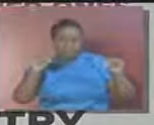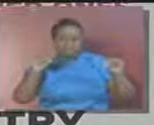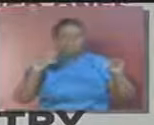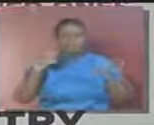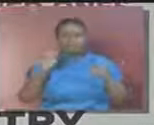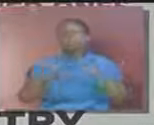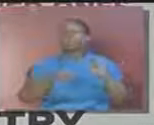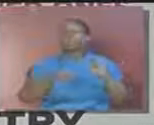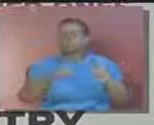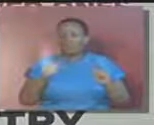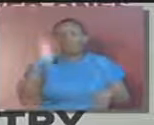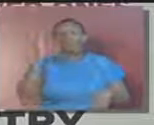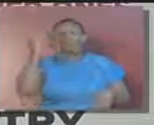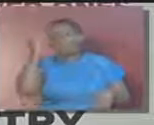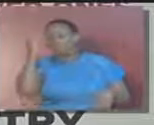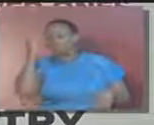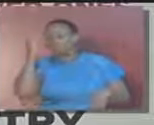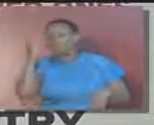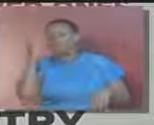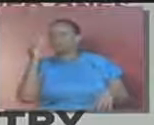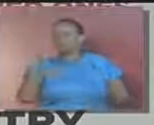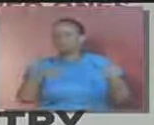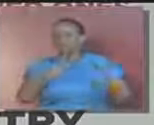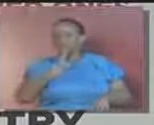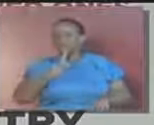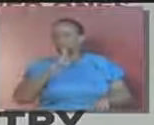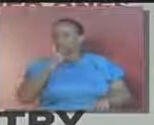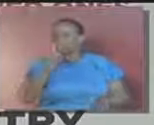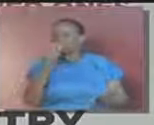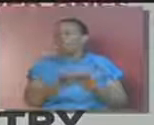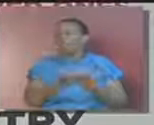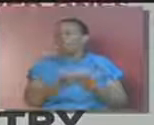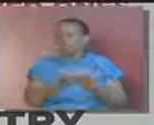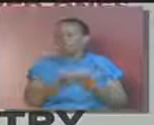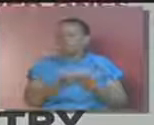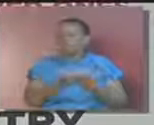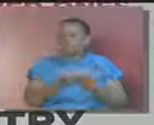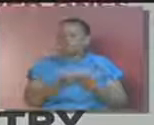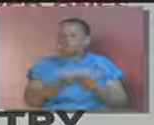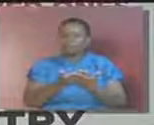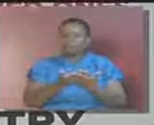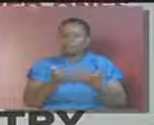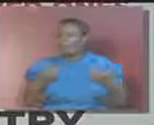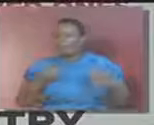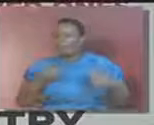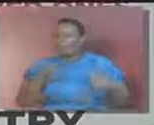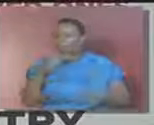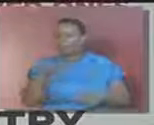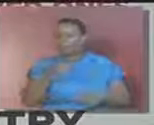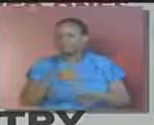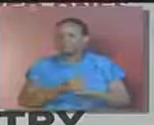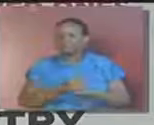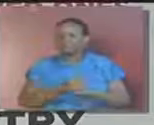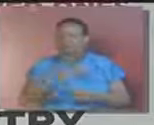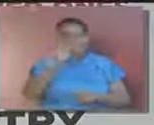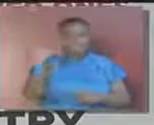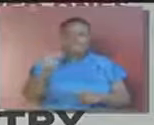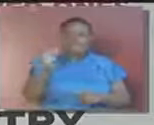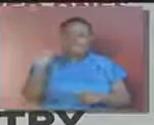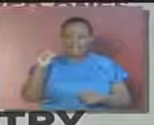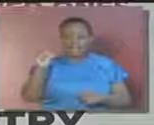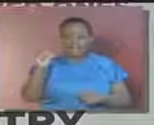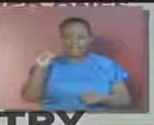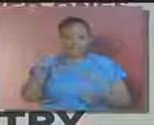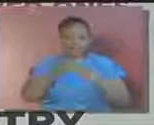whatever. So just to recap, from Monday, and the names of these sites and phone numbers